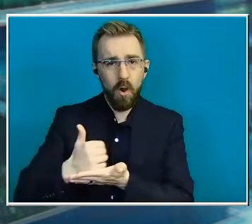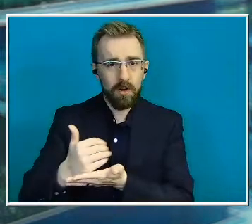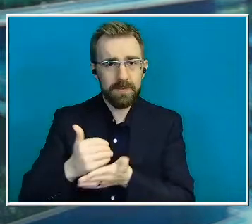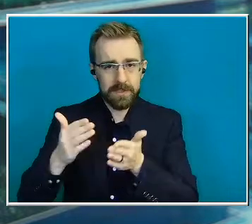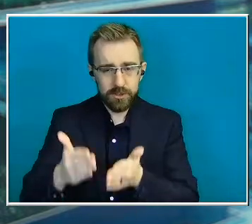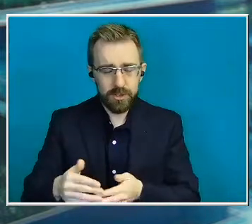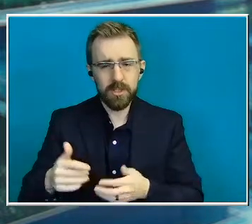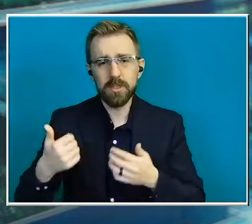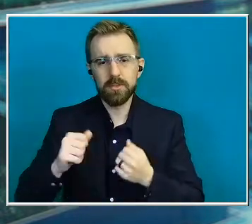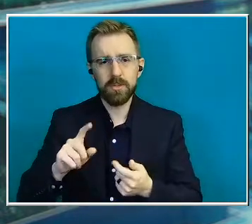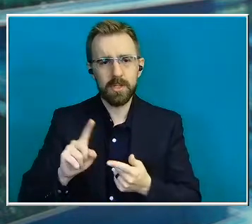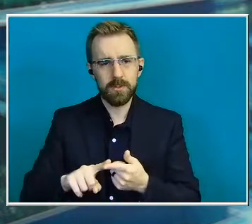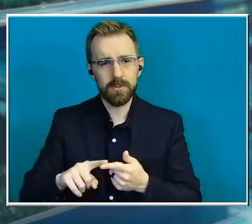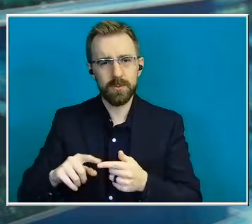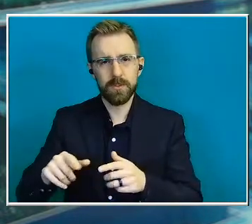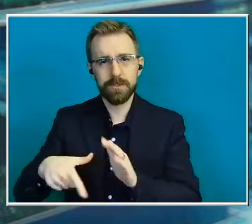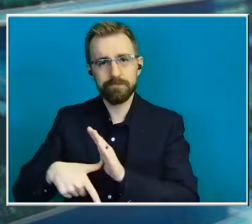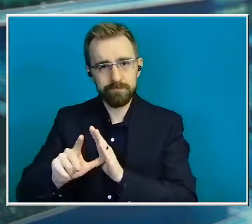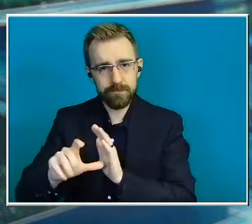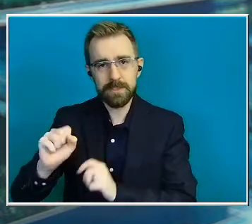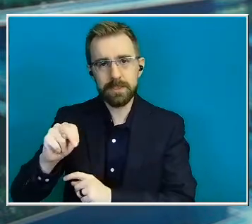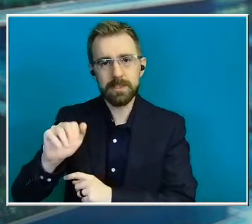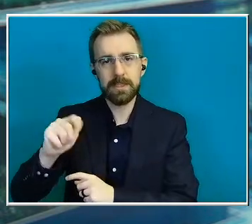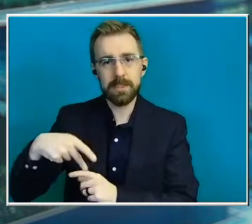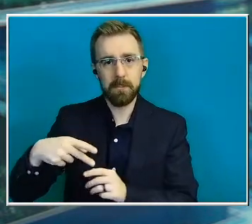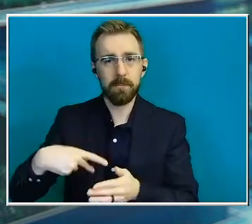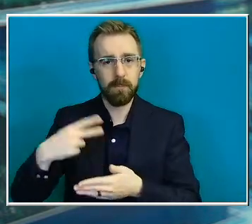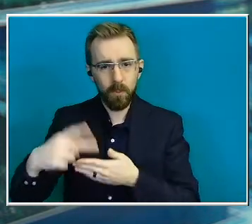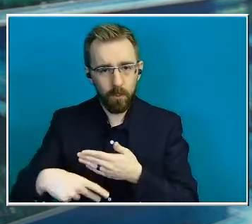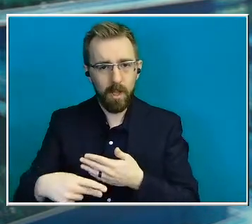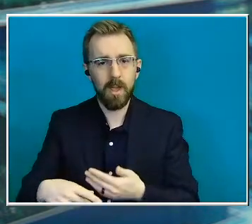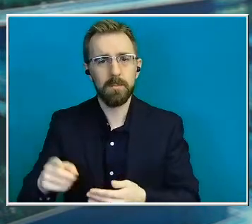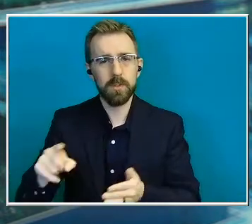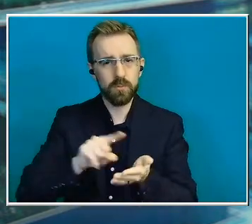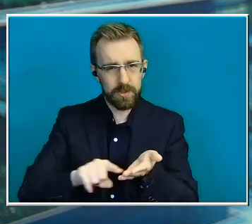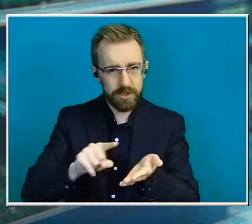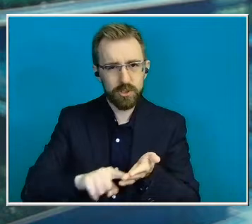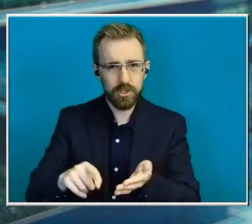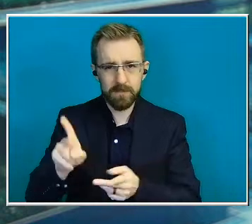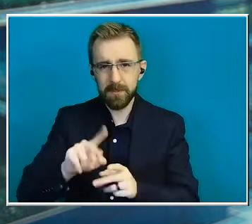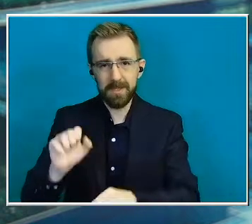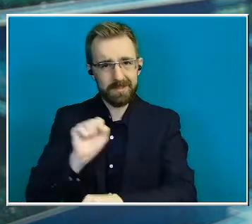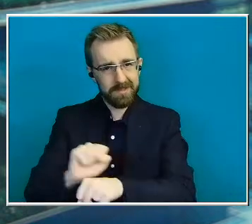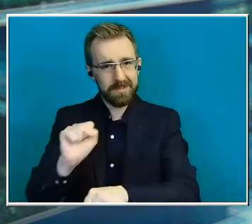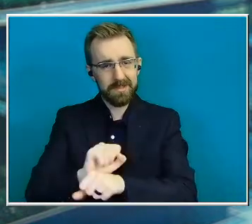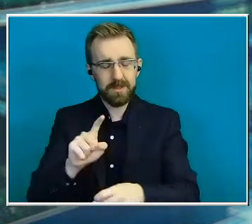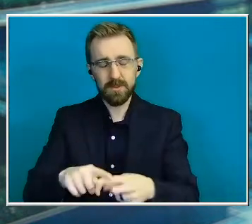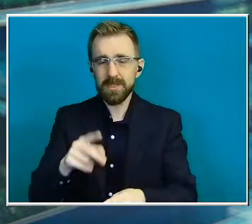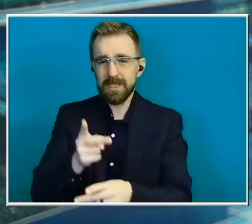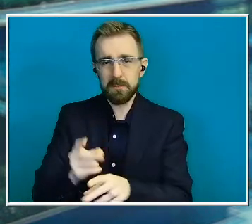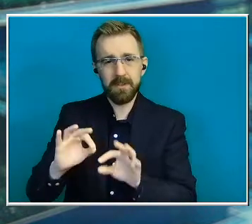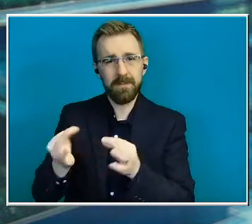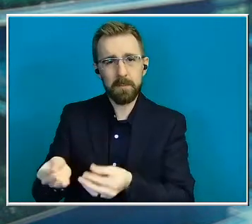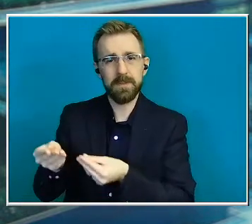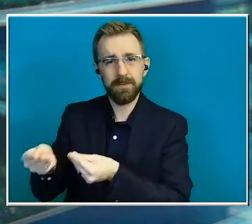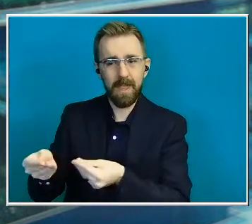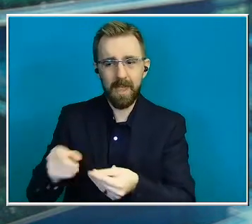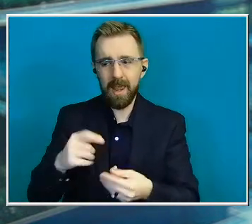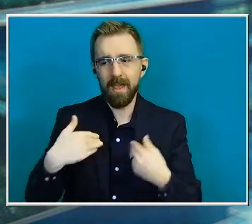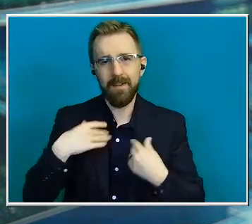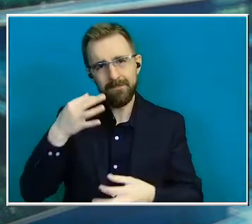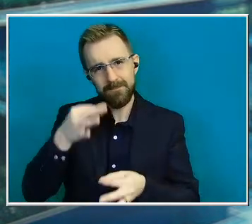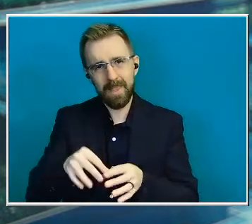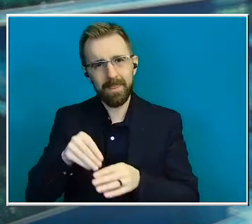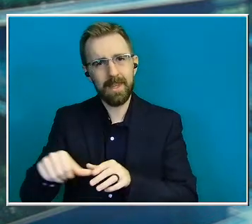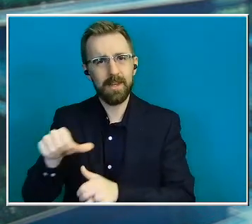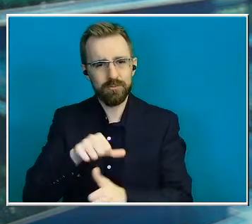SNAP program, doing this research, and people are working hard to just keep their families fed. You got to have a little faith in each other that we are going